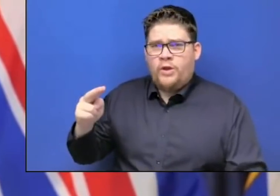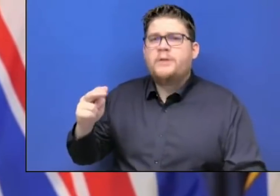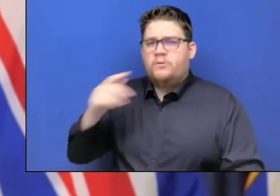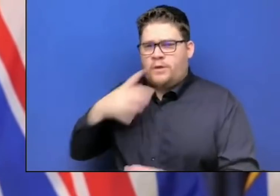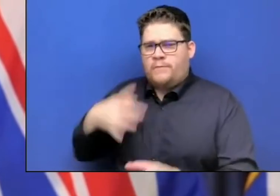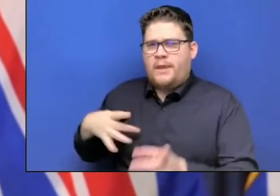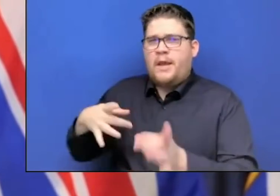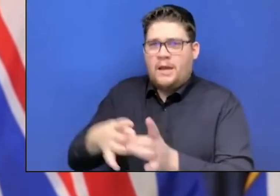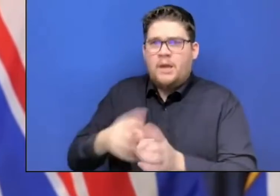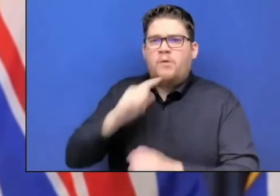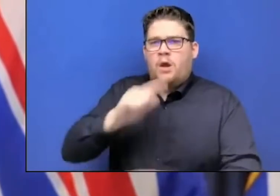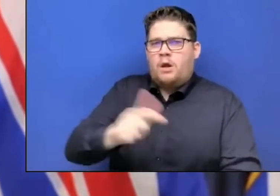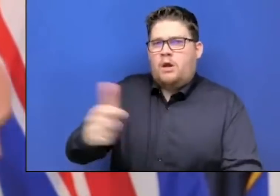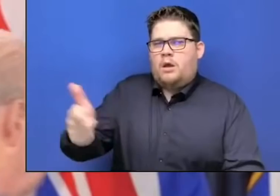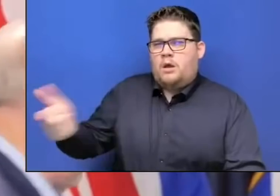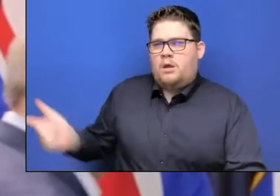in their various files.